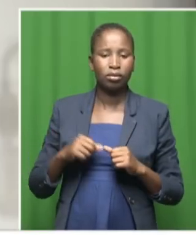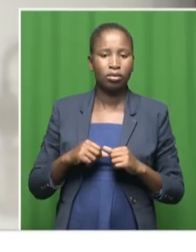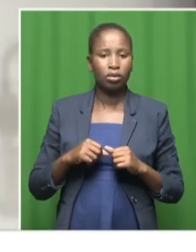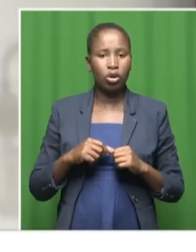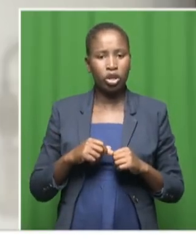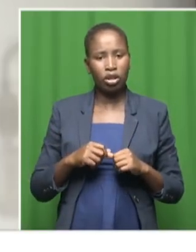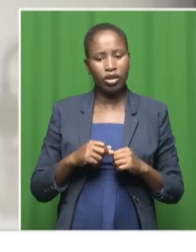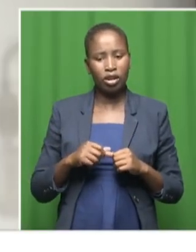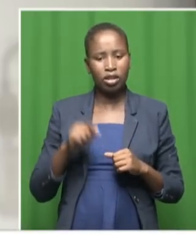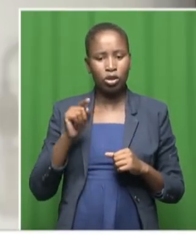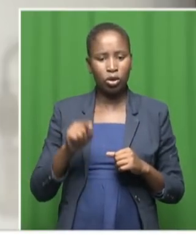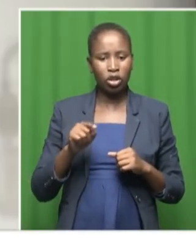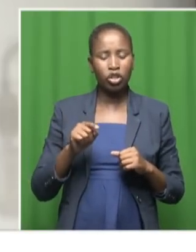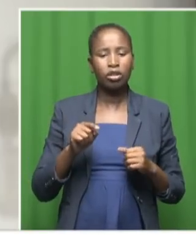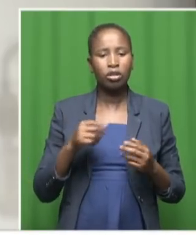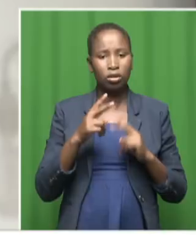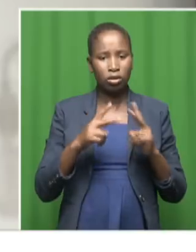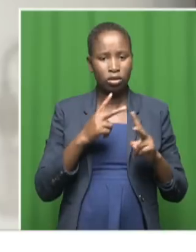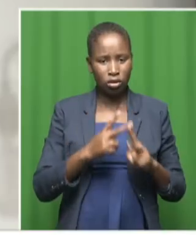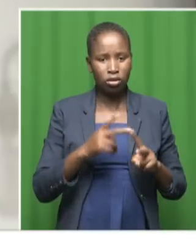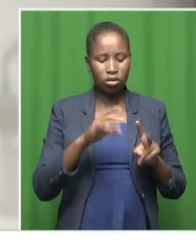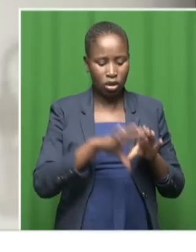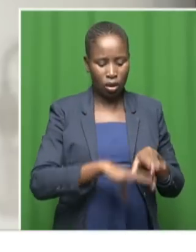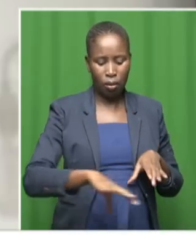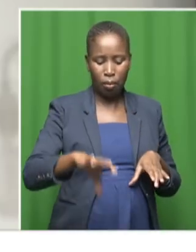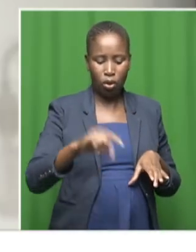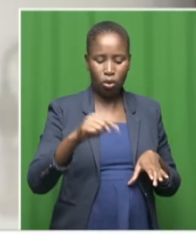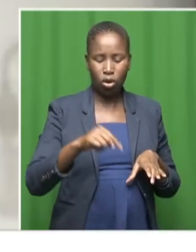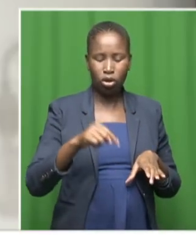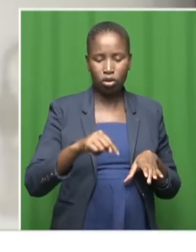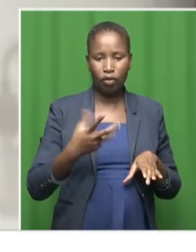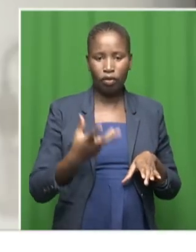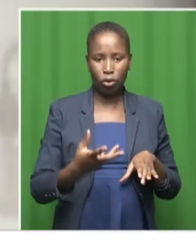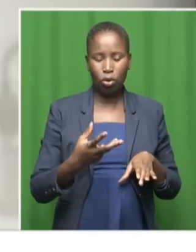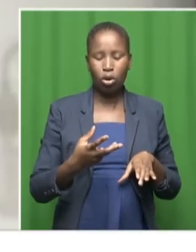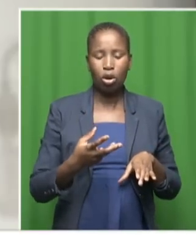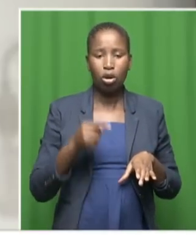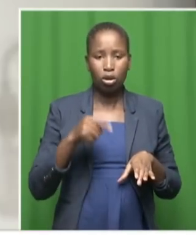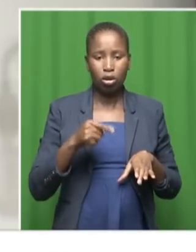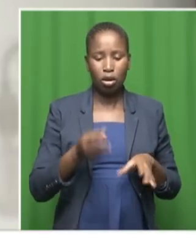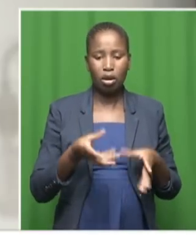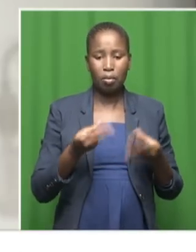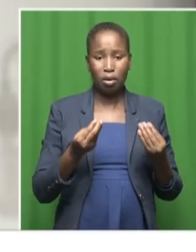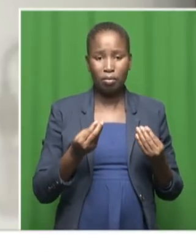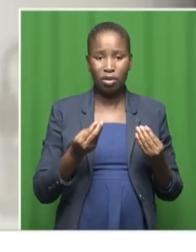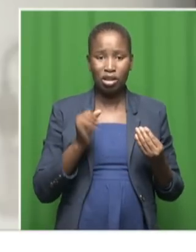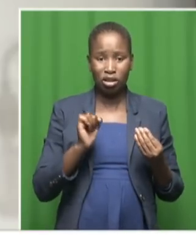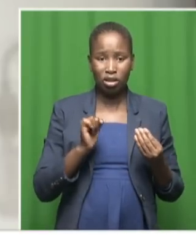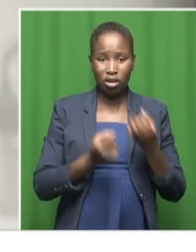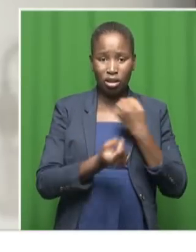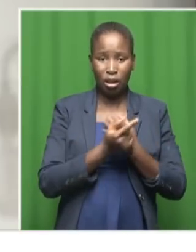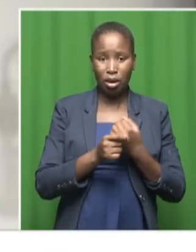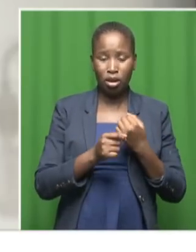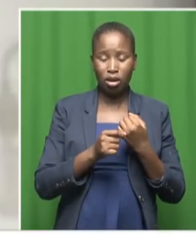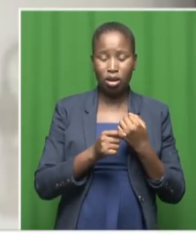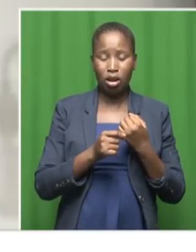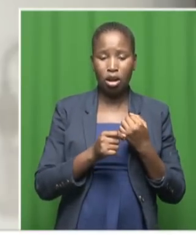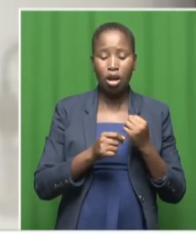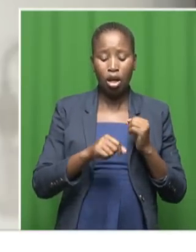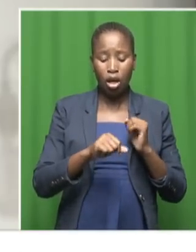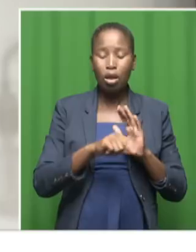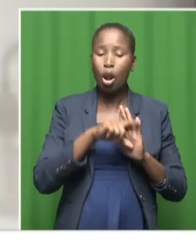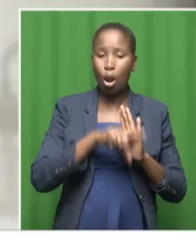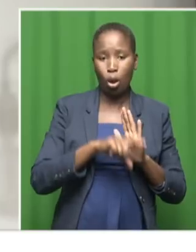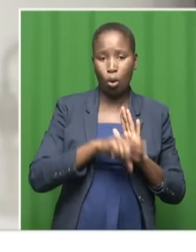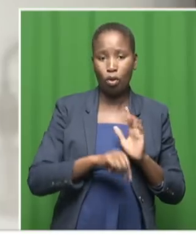are now differential pressures in the pipes, and often that sewage, which is found at a low point in the landscape in the pipeline,